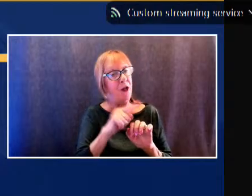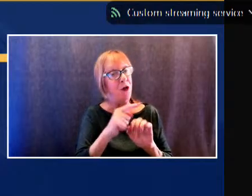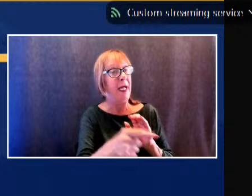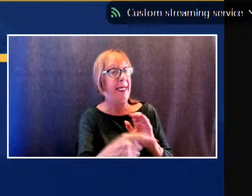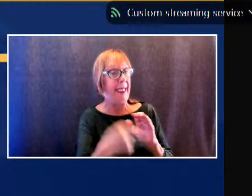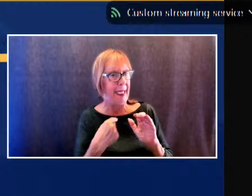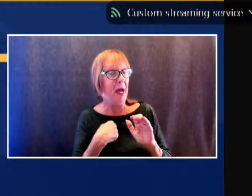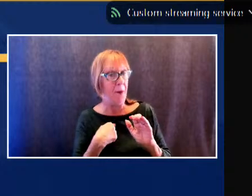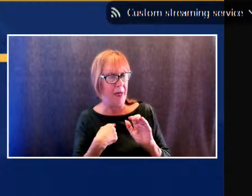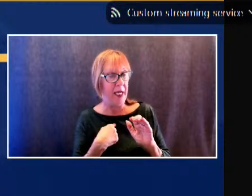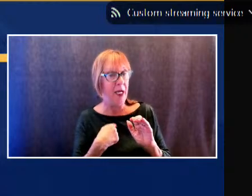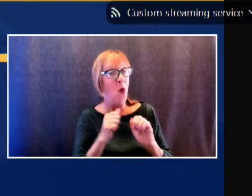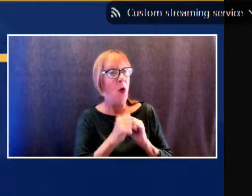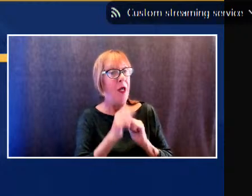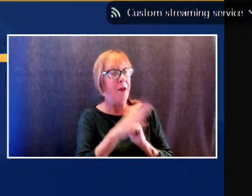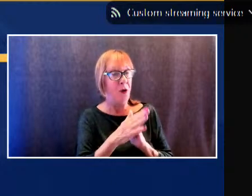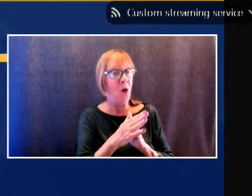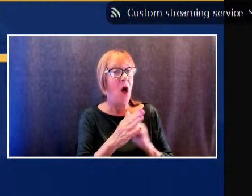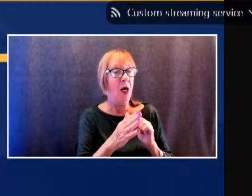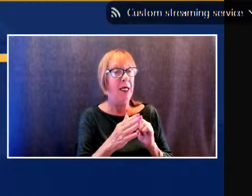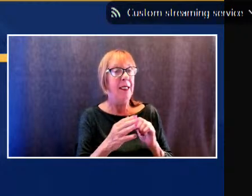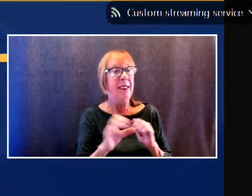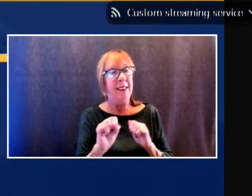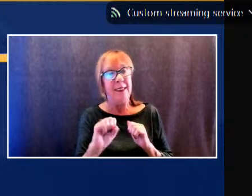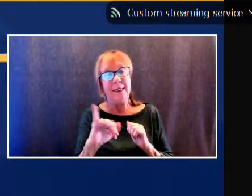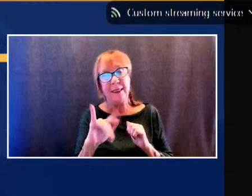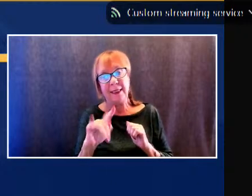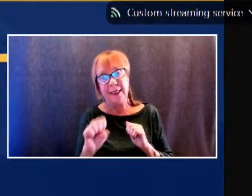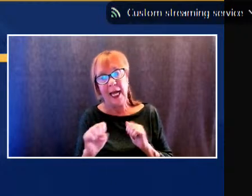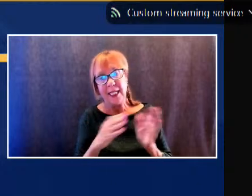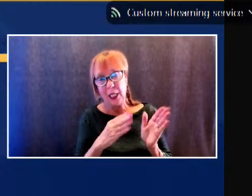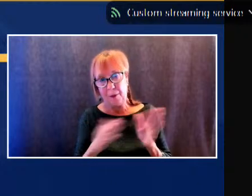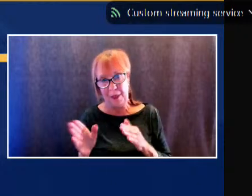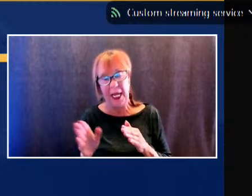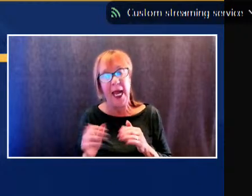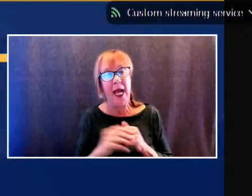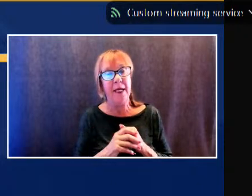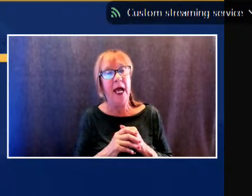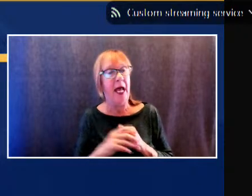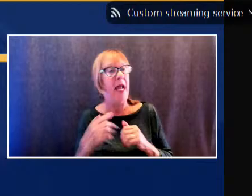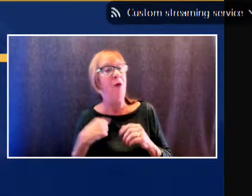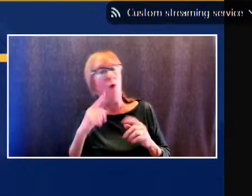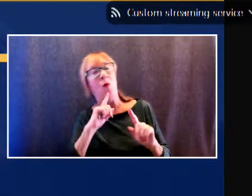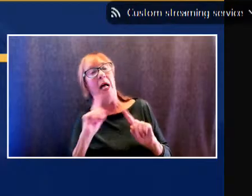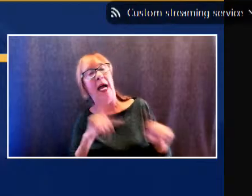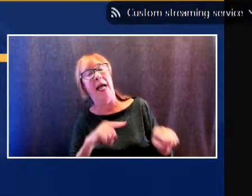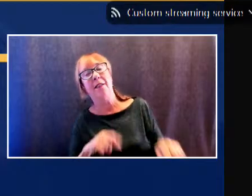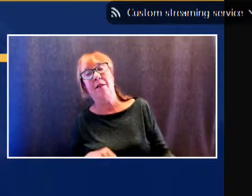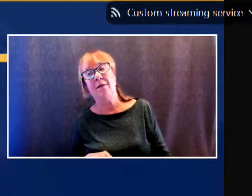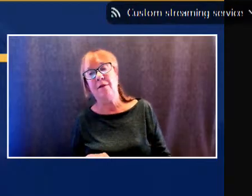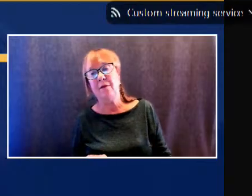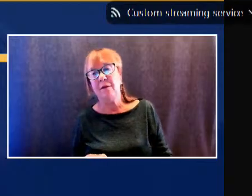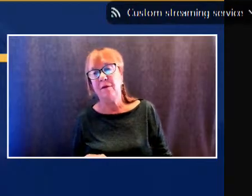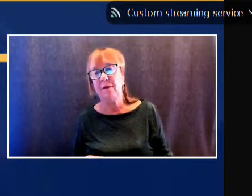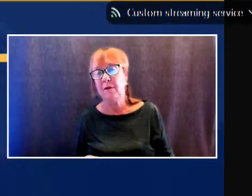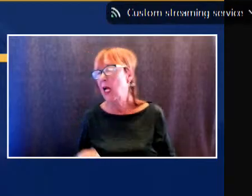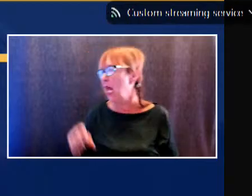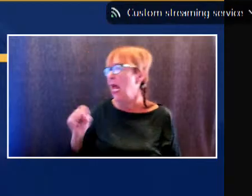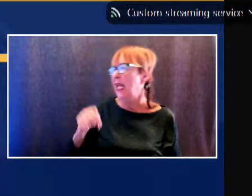you more information. Great. Like Amy said, yeah, I think the main thing is the height, right, Amy? So they keep